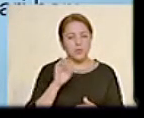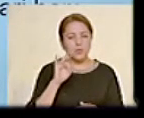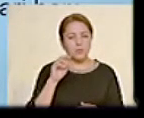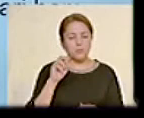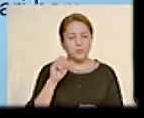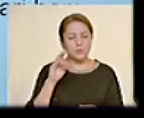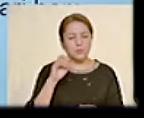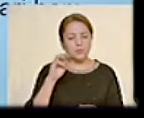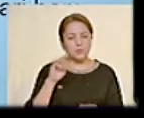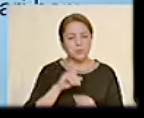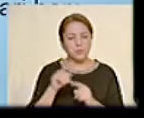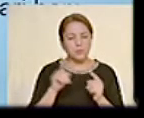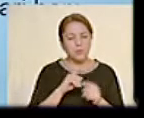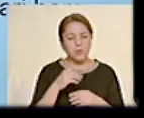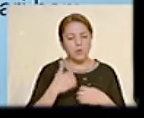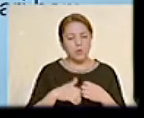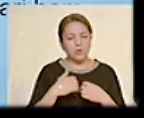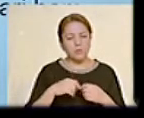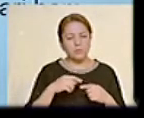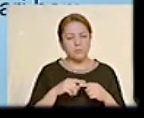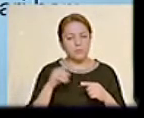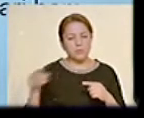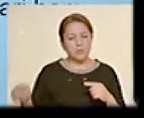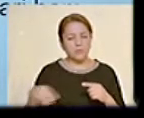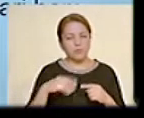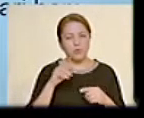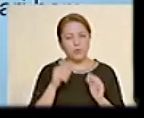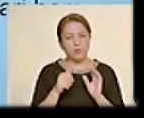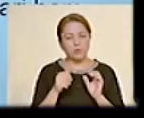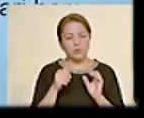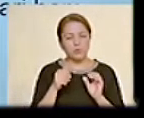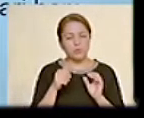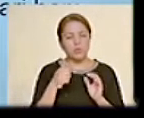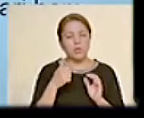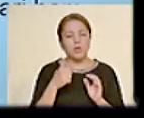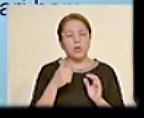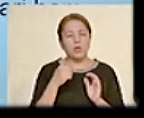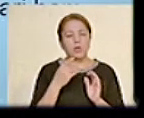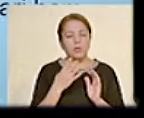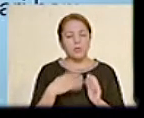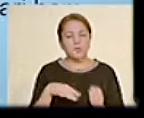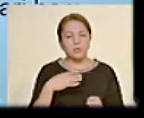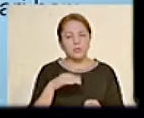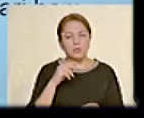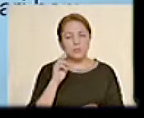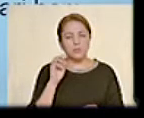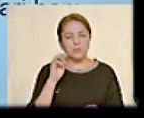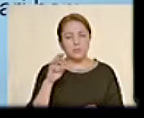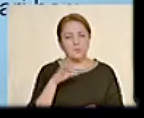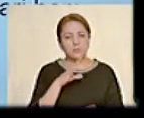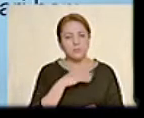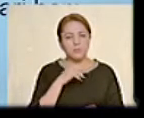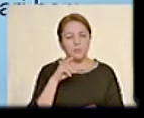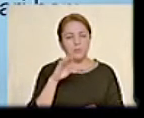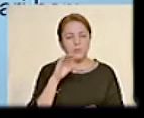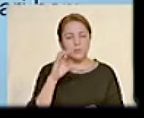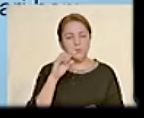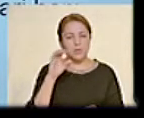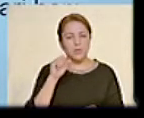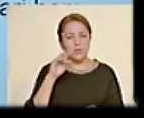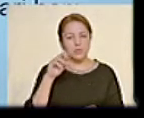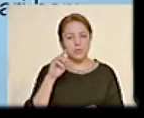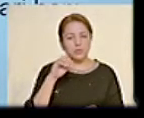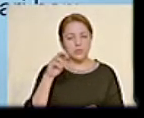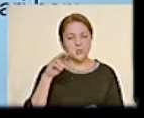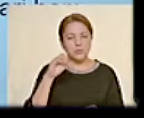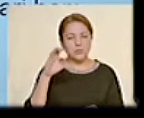tarmog'ida oraliq masofa 640 km bo'lgan Los Angeles universiteti bilan Stanford